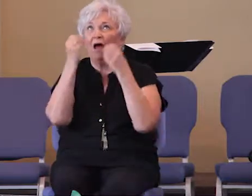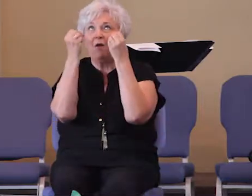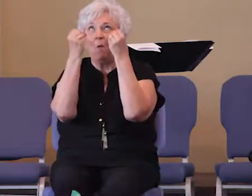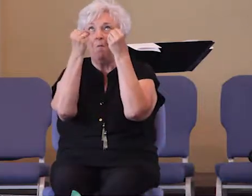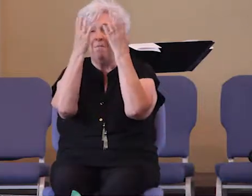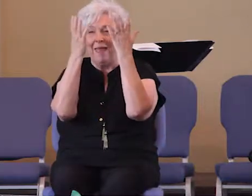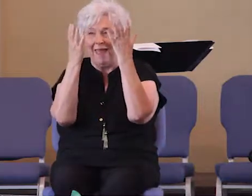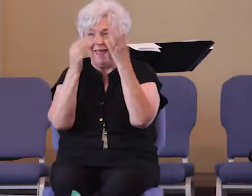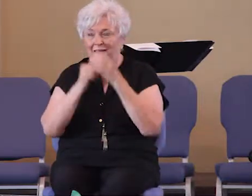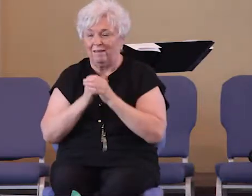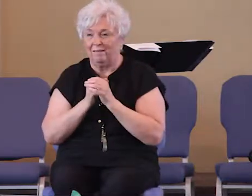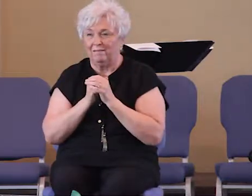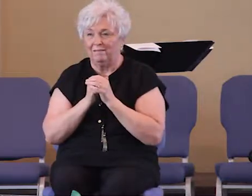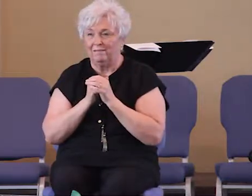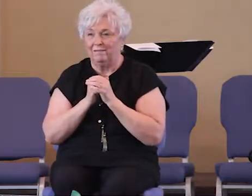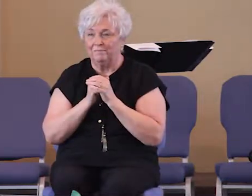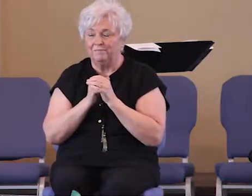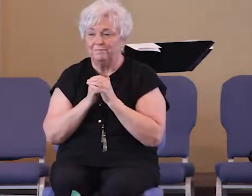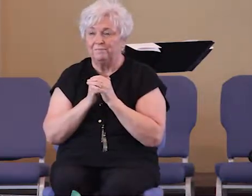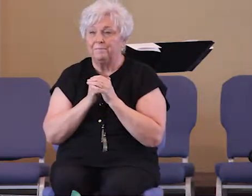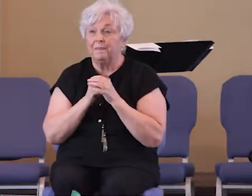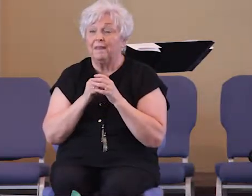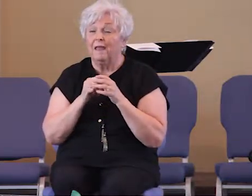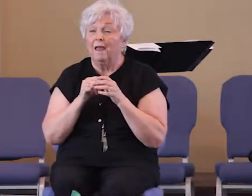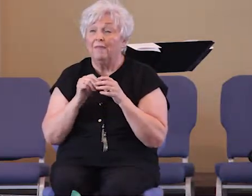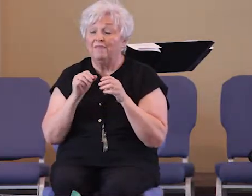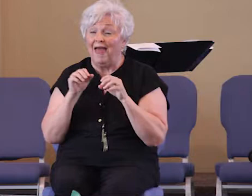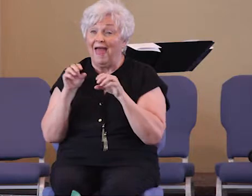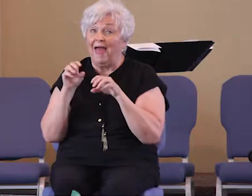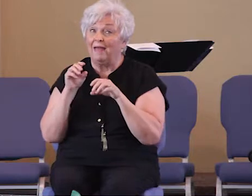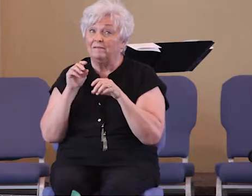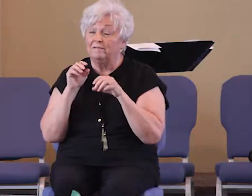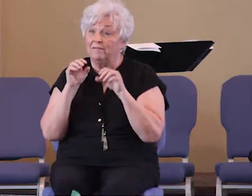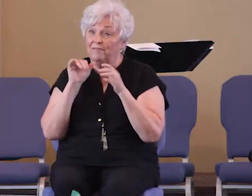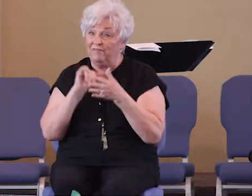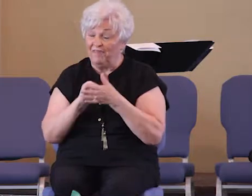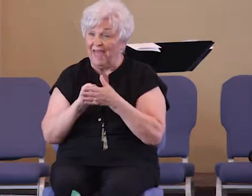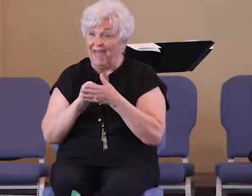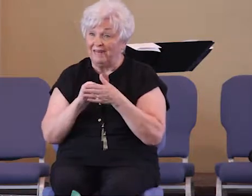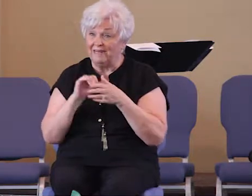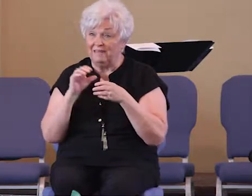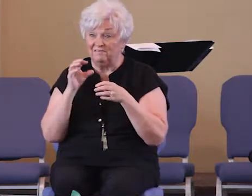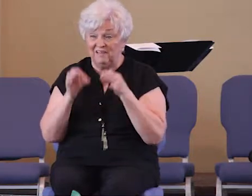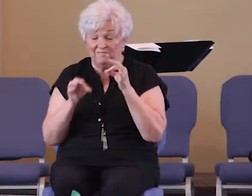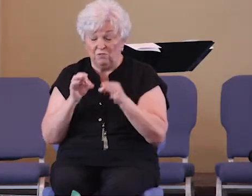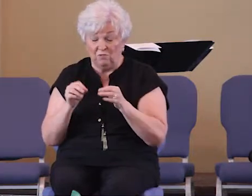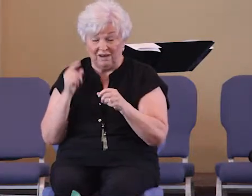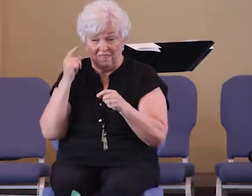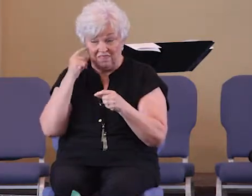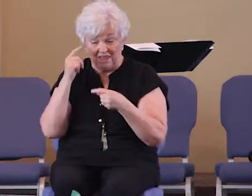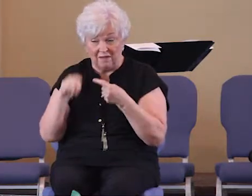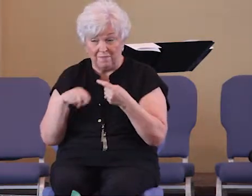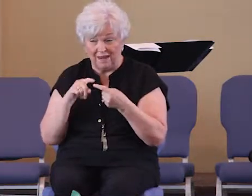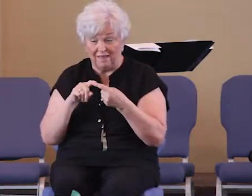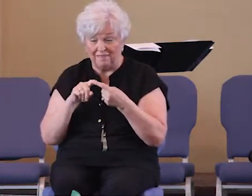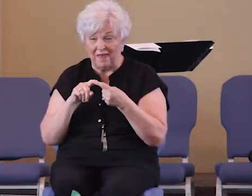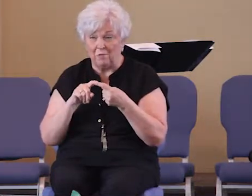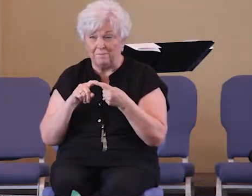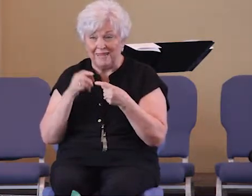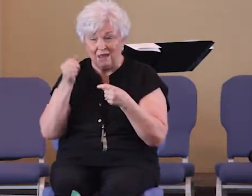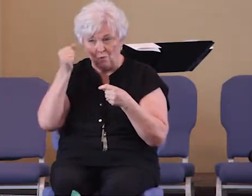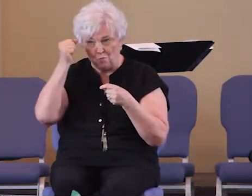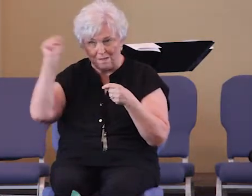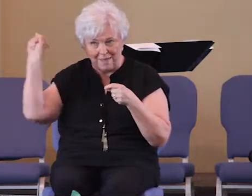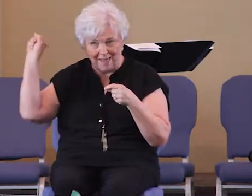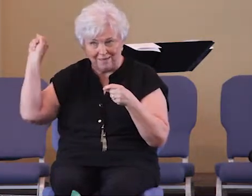other reason. And see, and that actually, if you really flesh that out, that would be termed rebellion. And